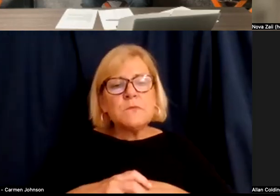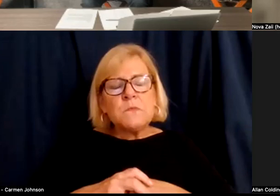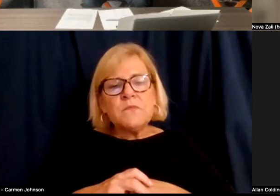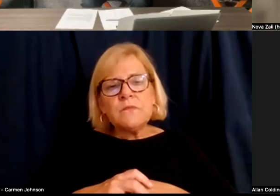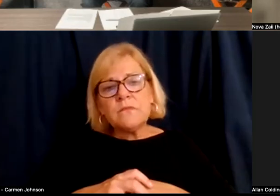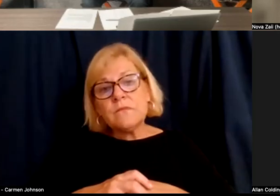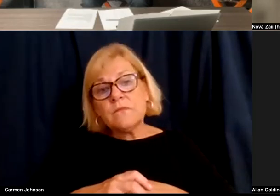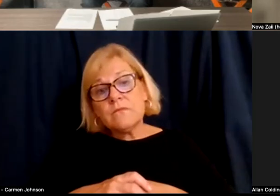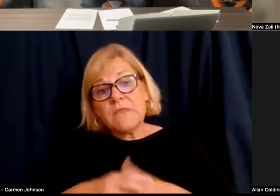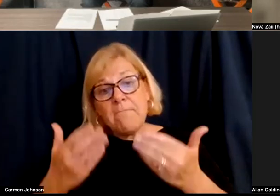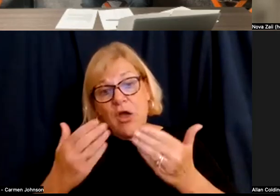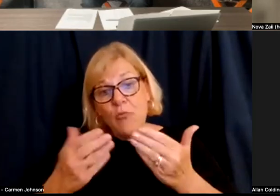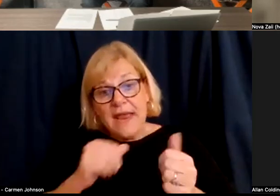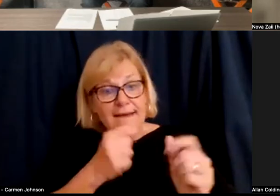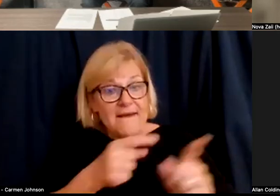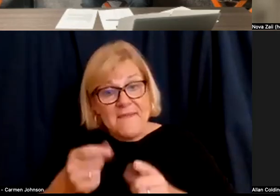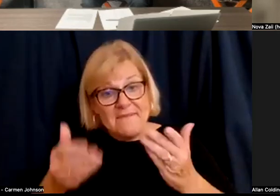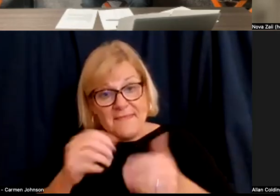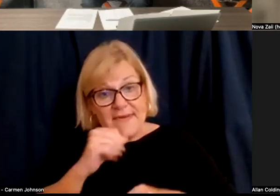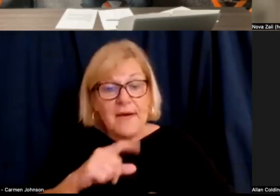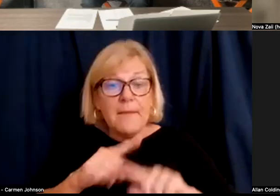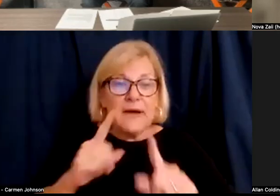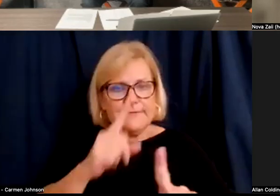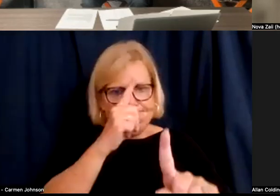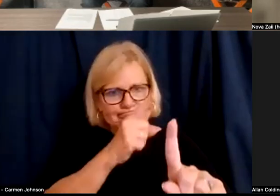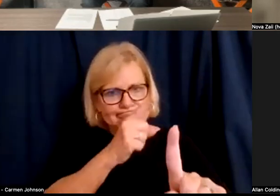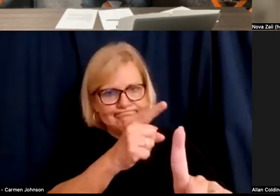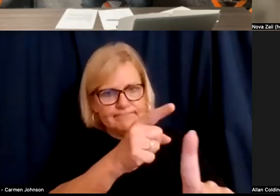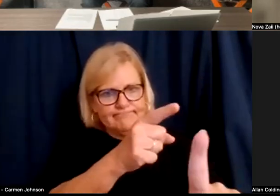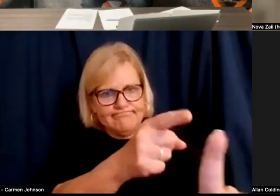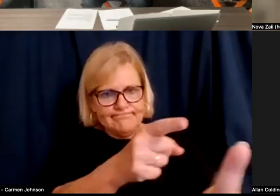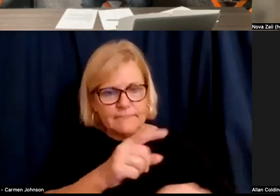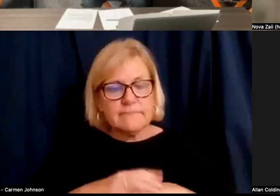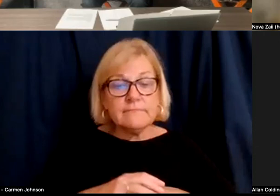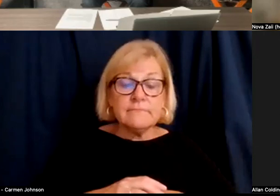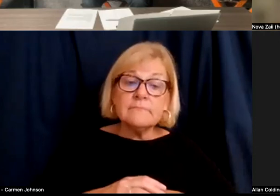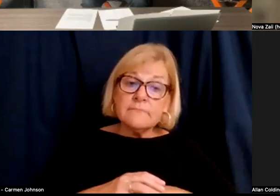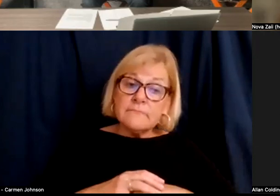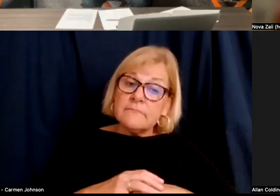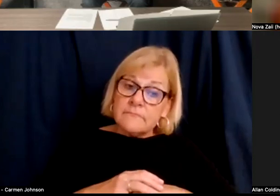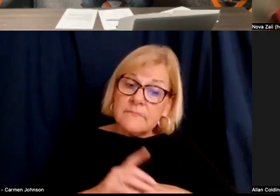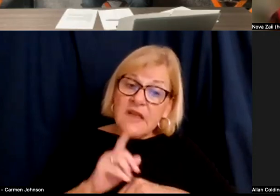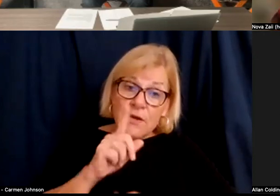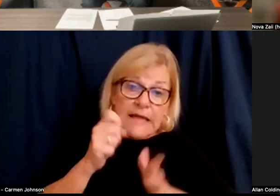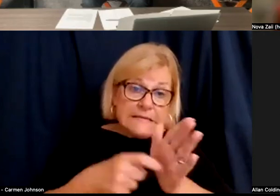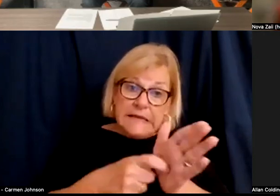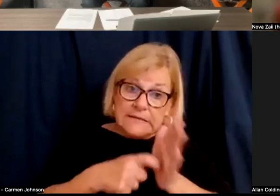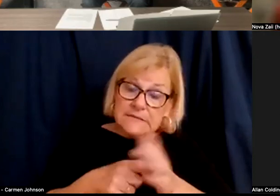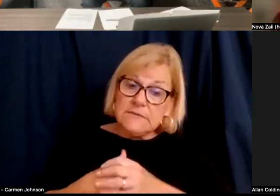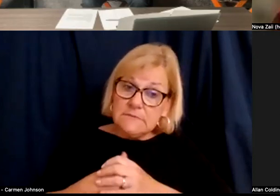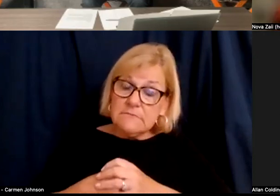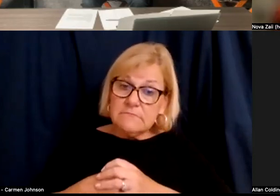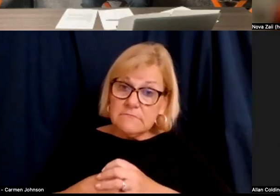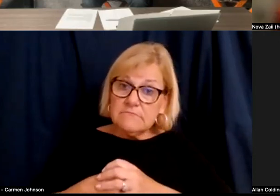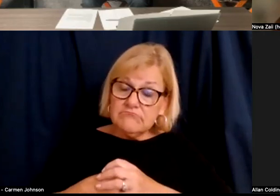May or may not happen, but you're striving towards them, and the yeah. reality is that it takes,